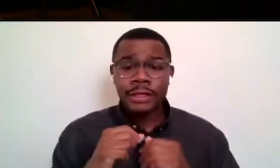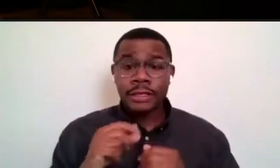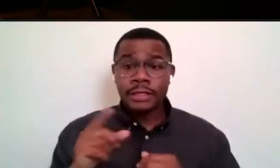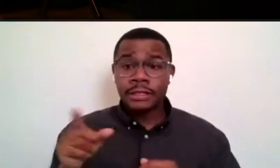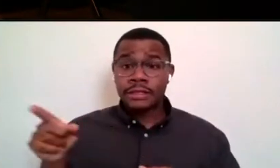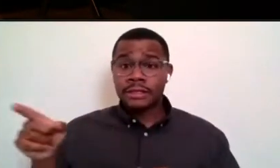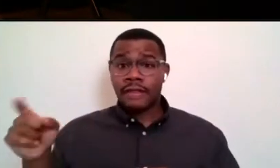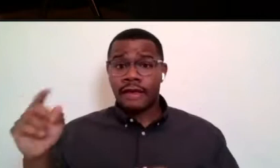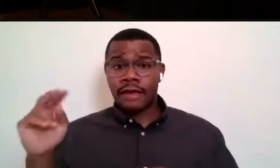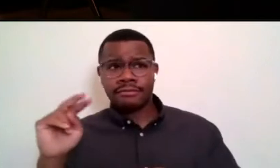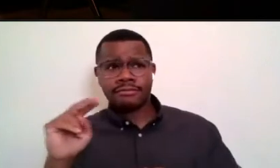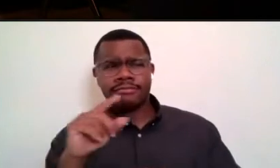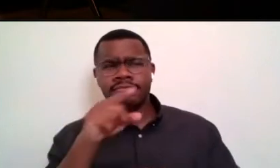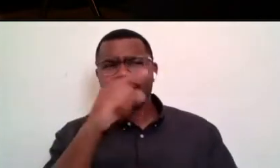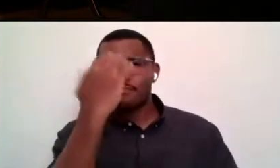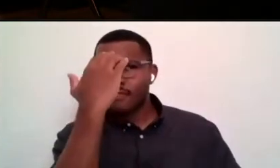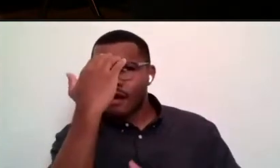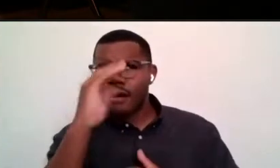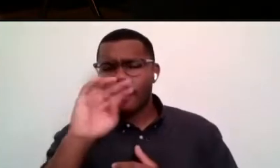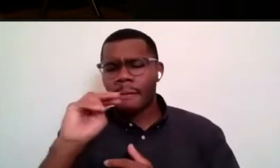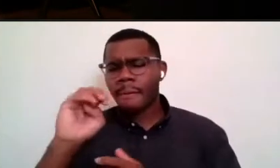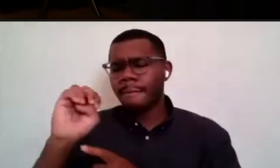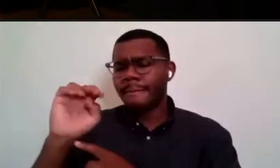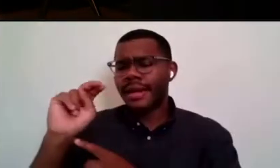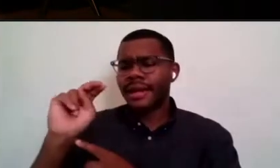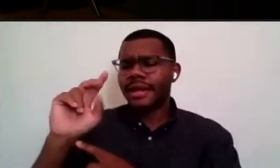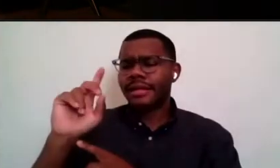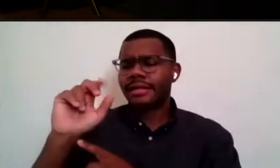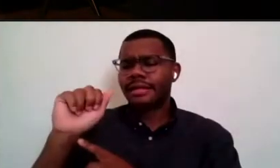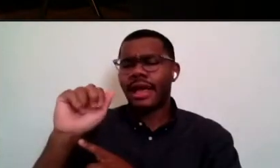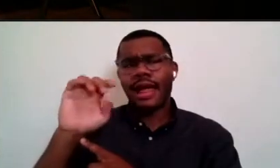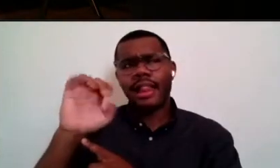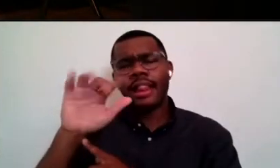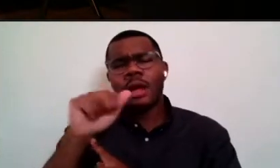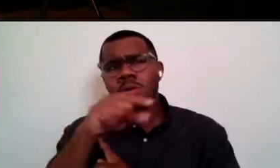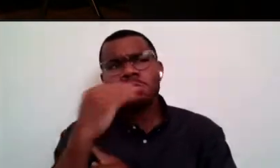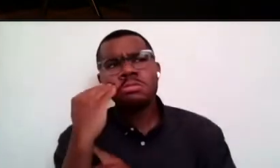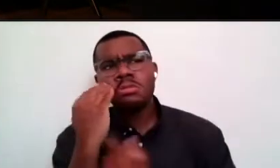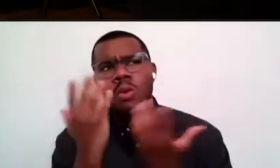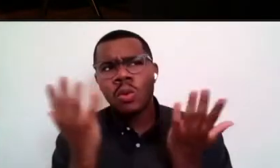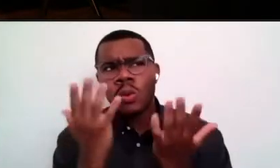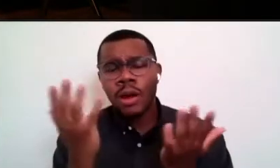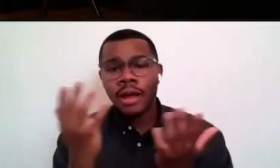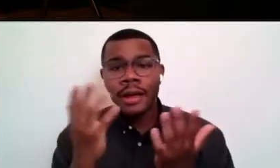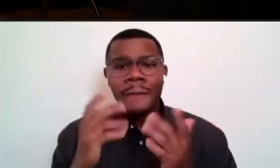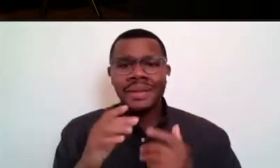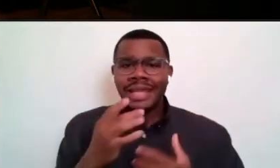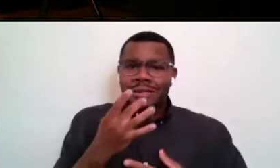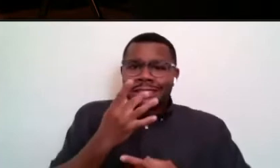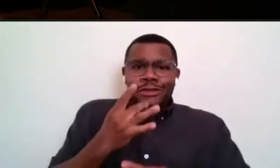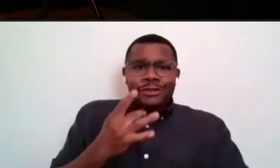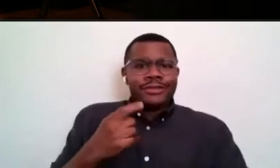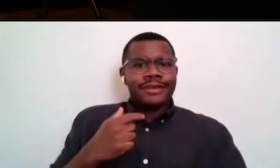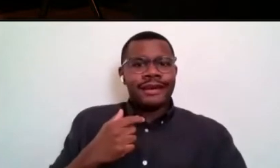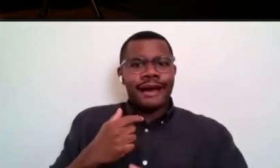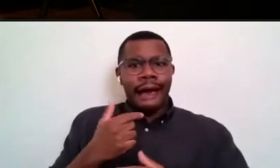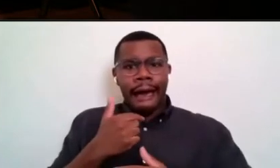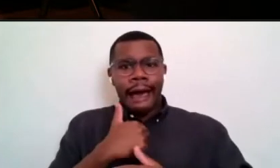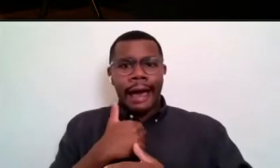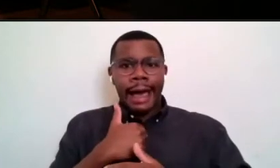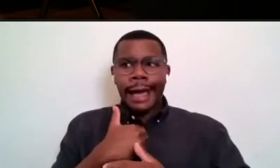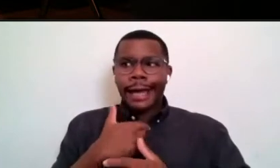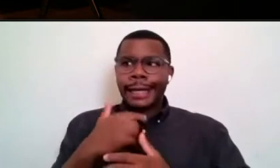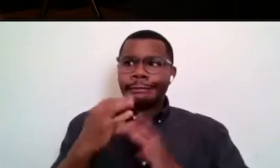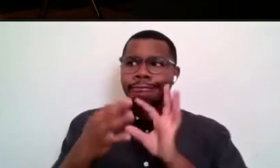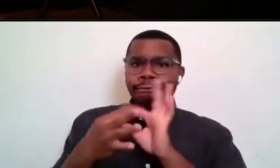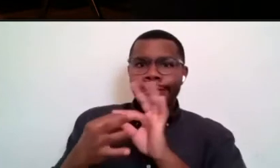course, we all know, but it was interesting that was like a point of entry for me. It was like my rites of passage. You know, it was